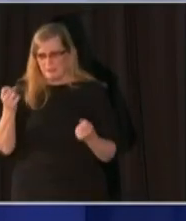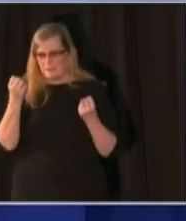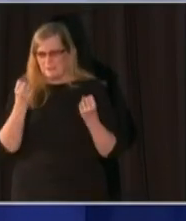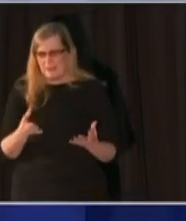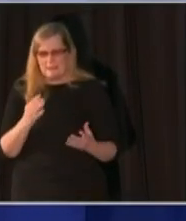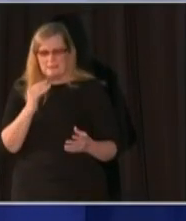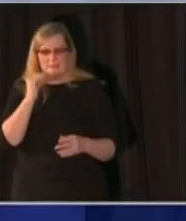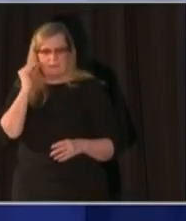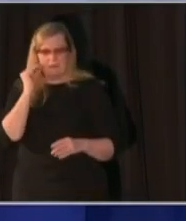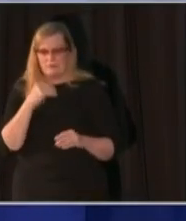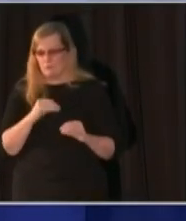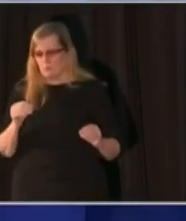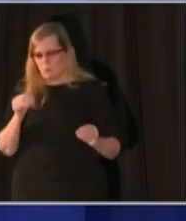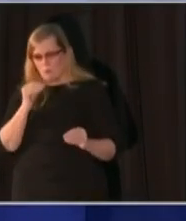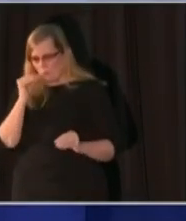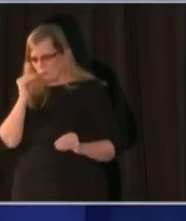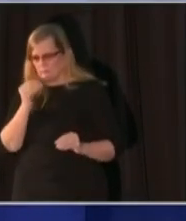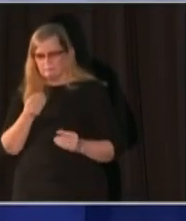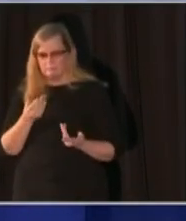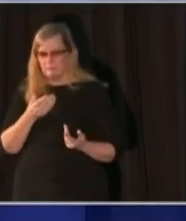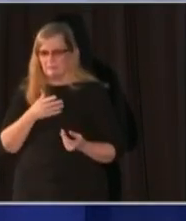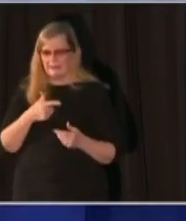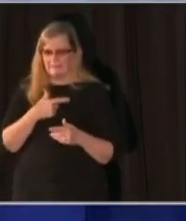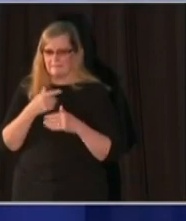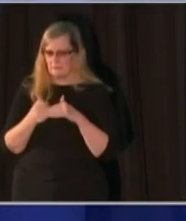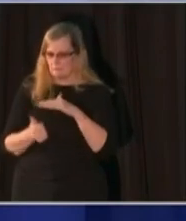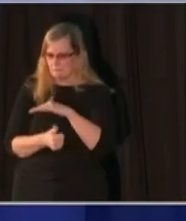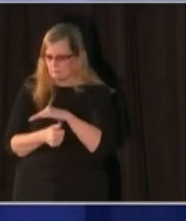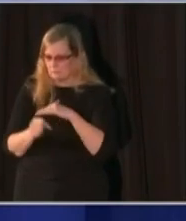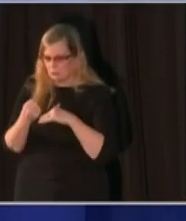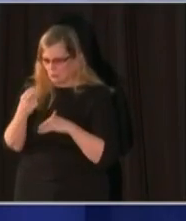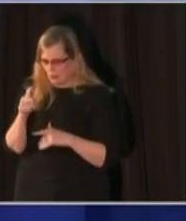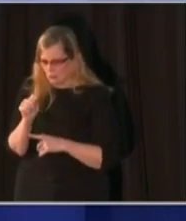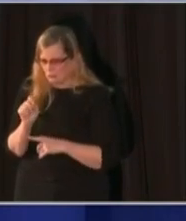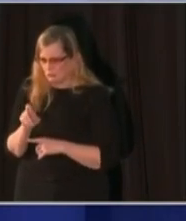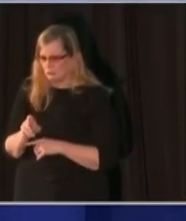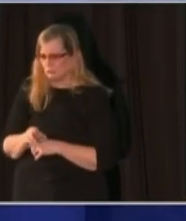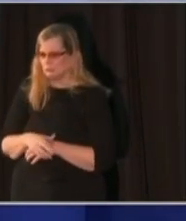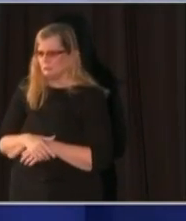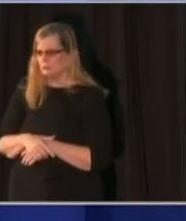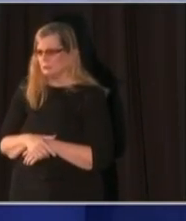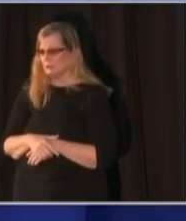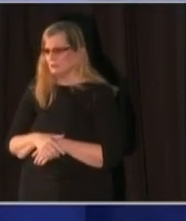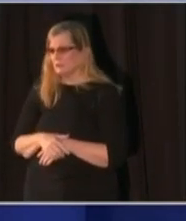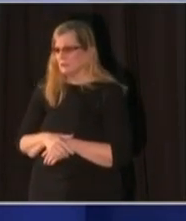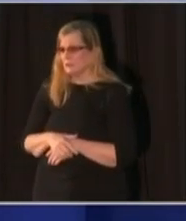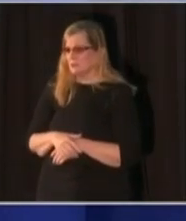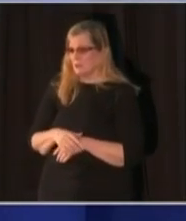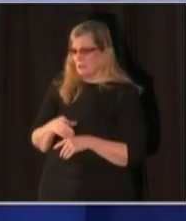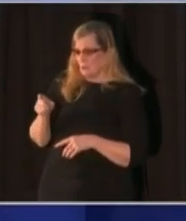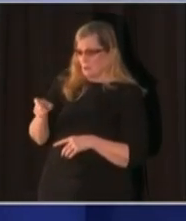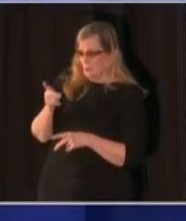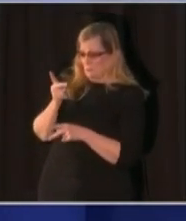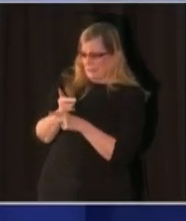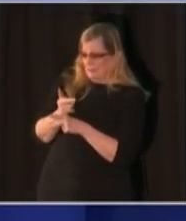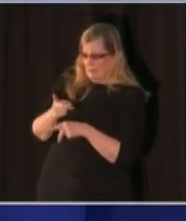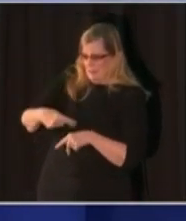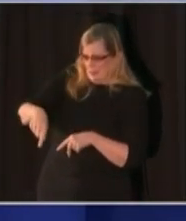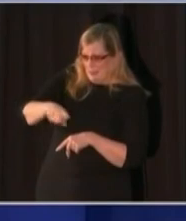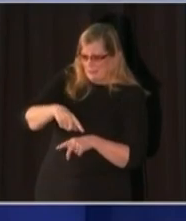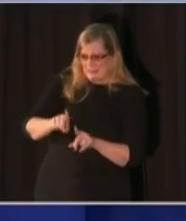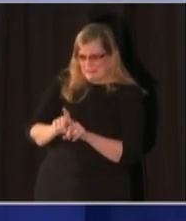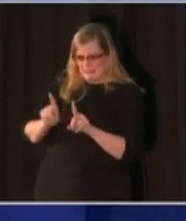lot of cases, keep them separated from others. You have rented out the space. Is there any indication